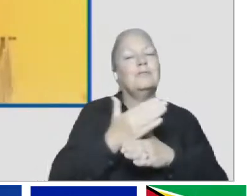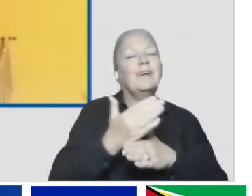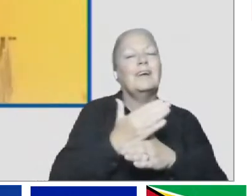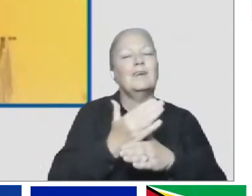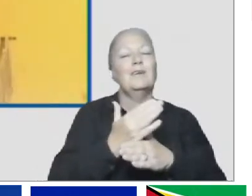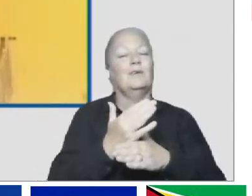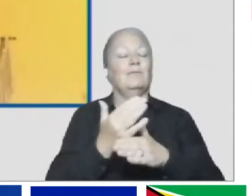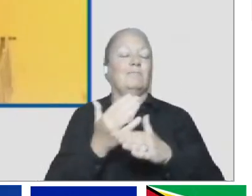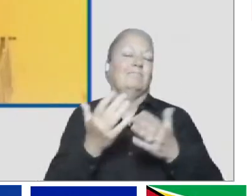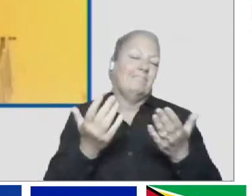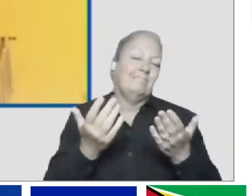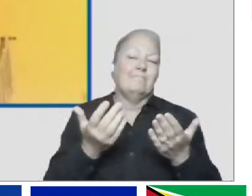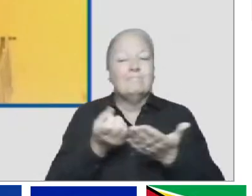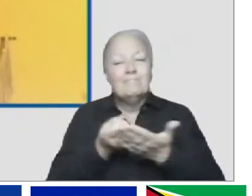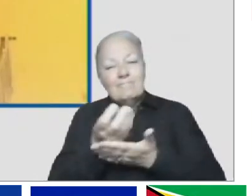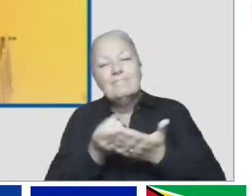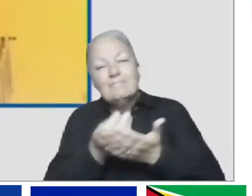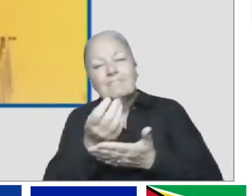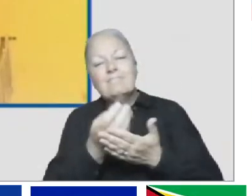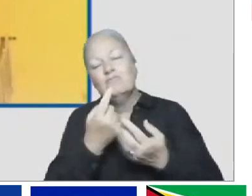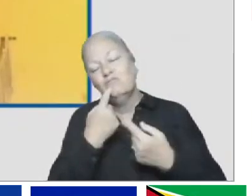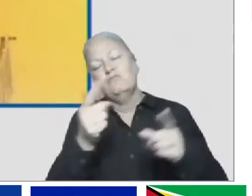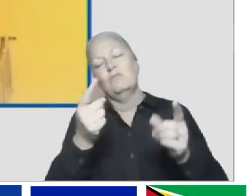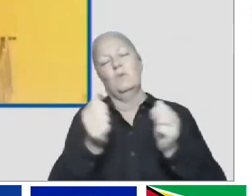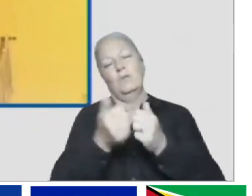message with all of you. Thank you.